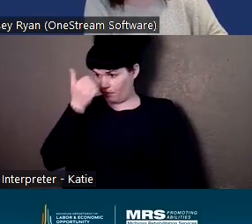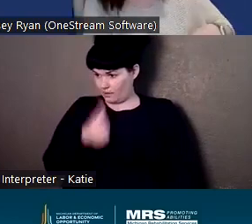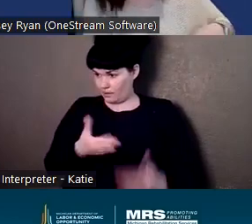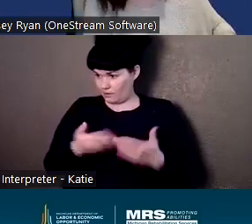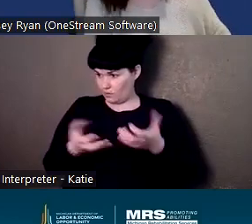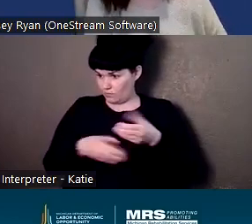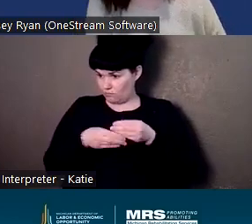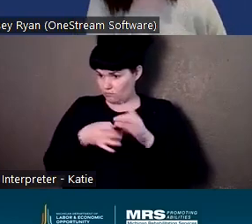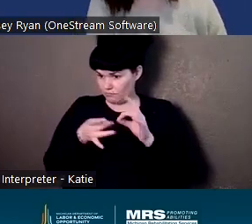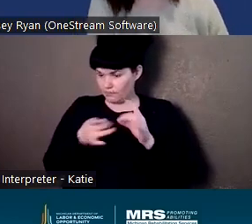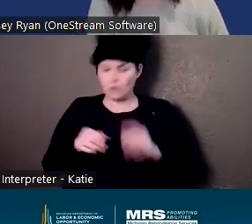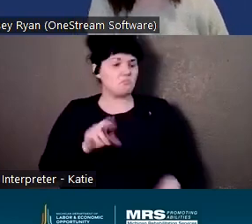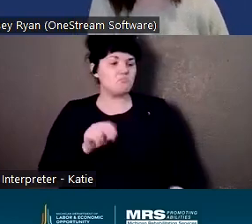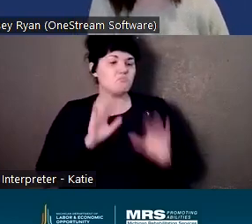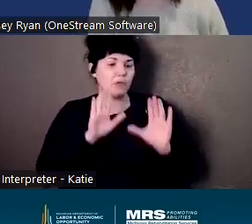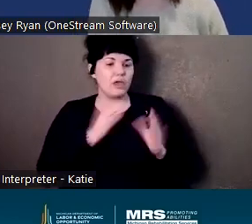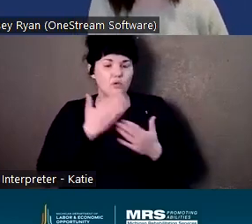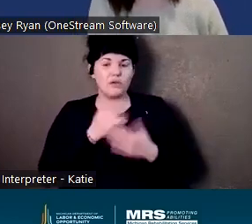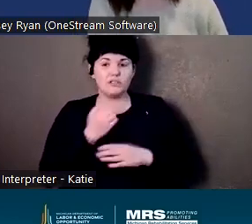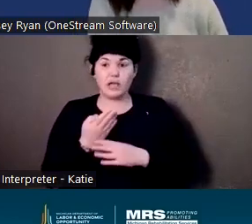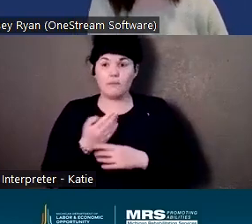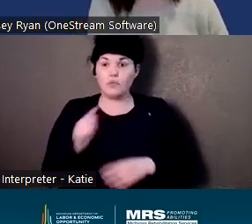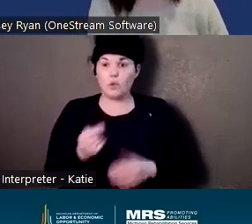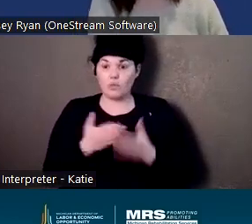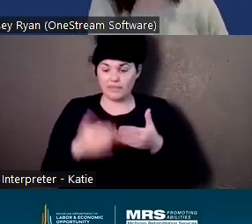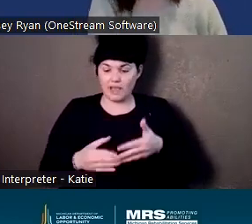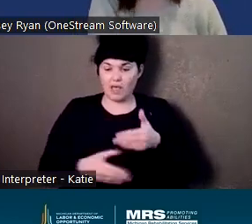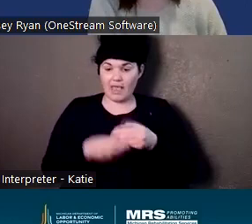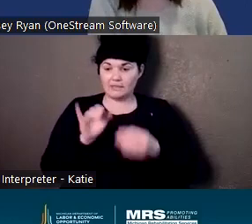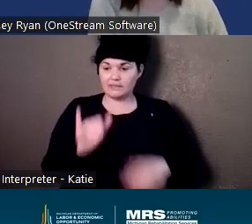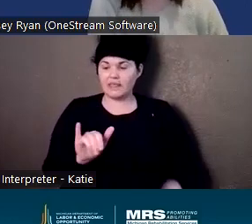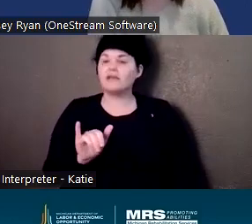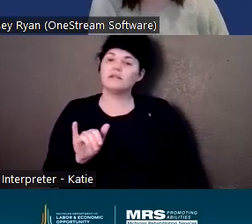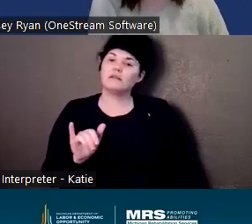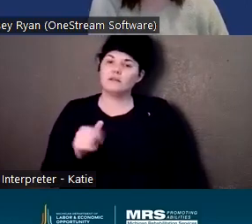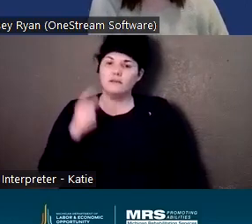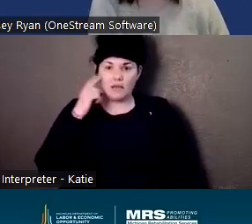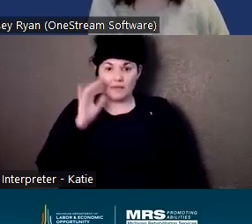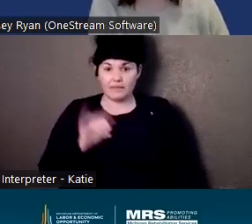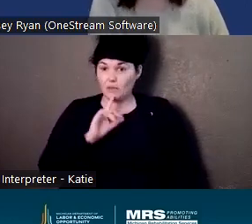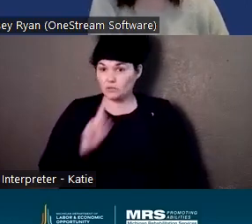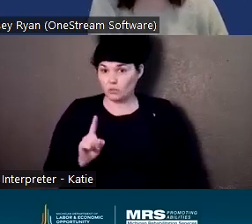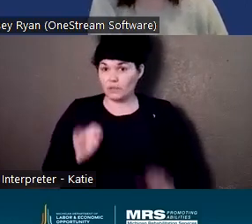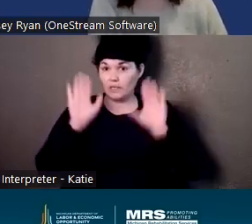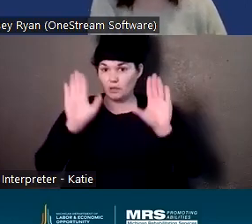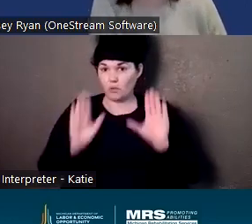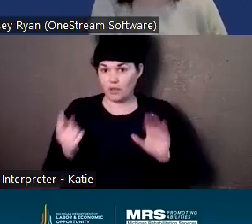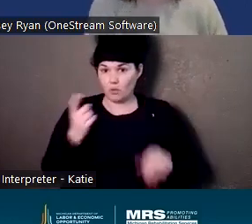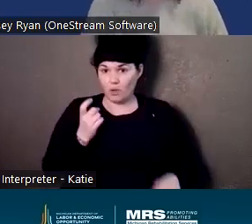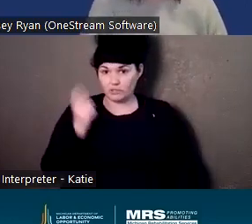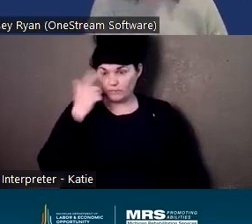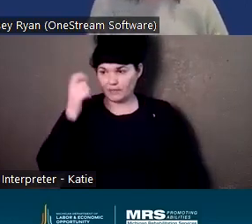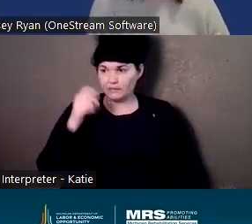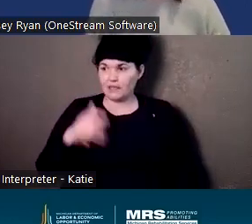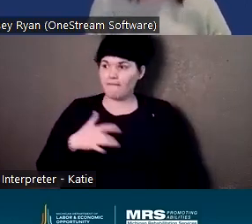that. No, you did a great job. The only thing I'll say too is like I think that was a really great question, because that was something I think I felt